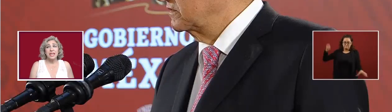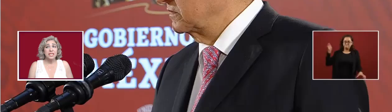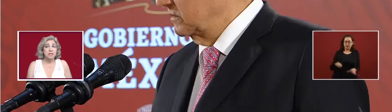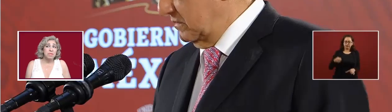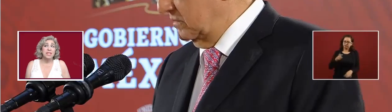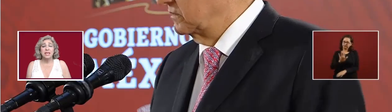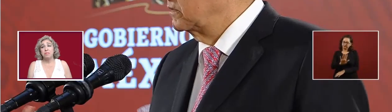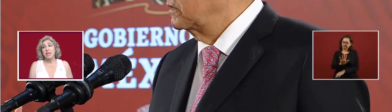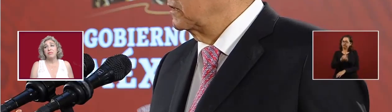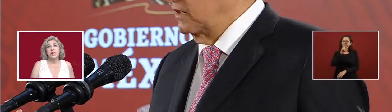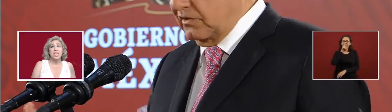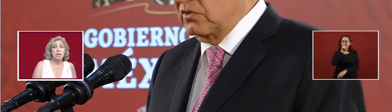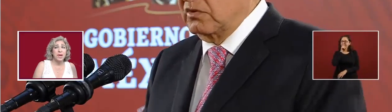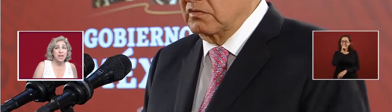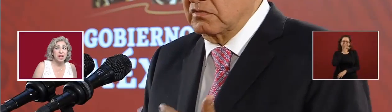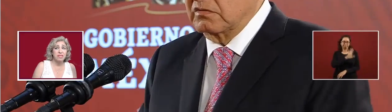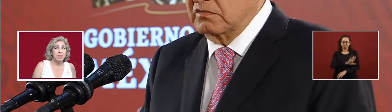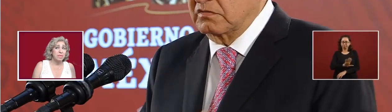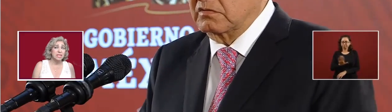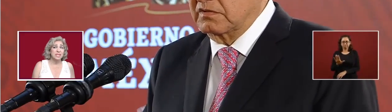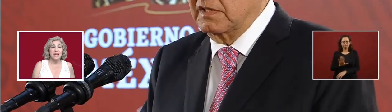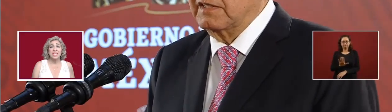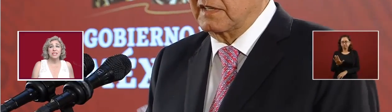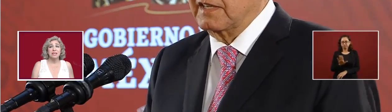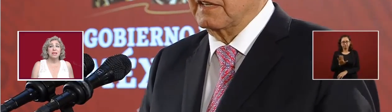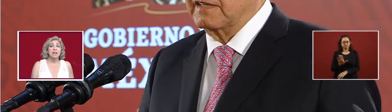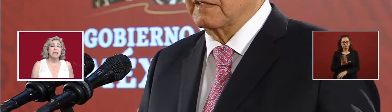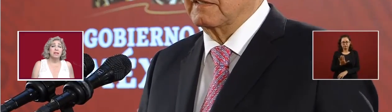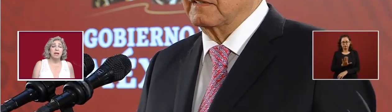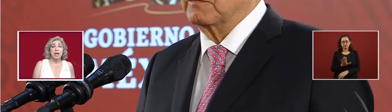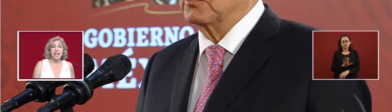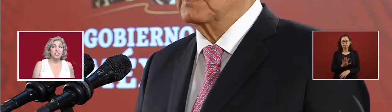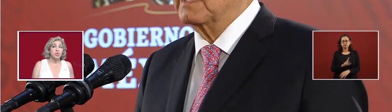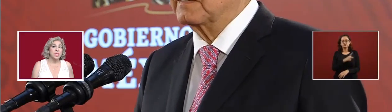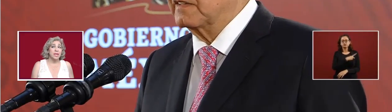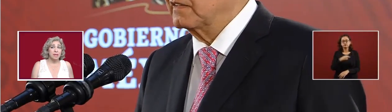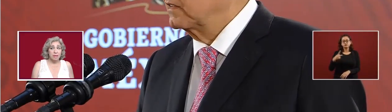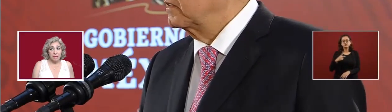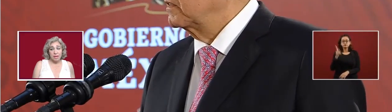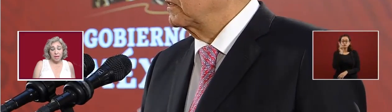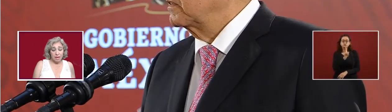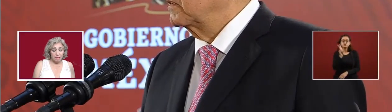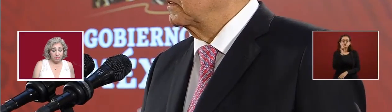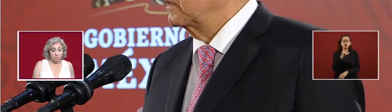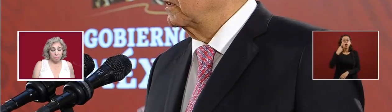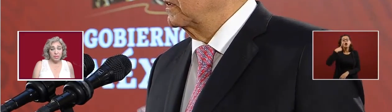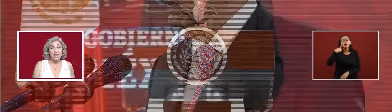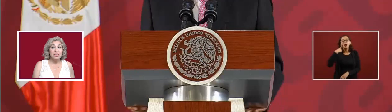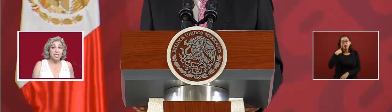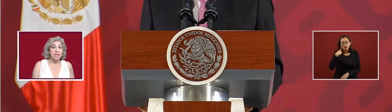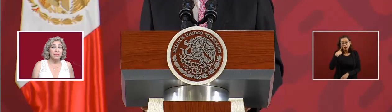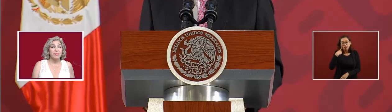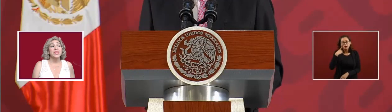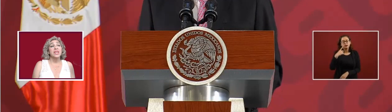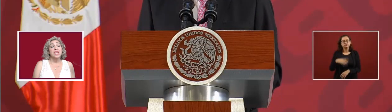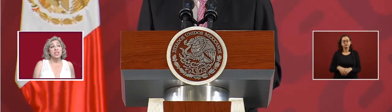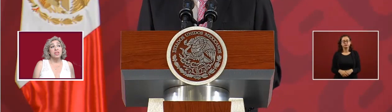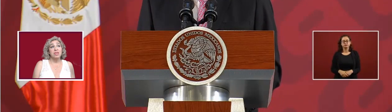that doesn't mean that if we talk about it here that means that he's actually guilty